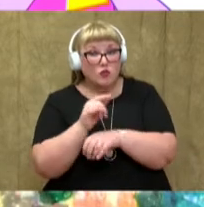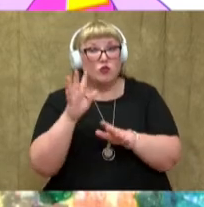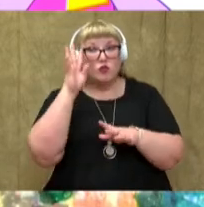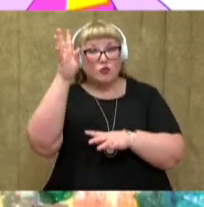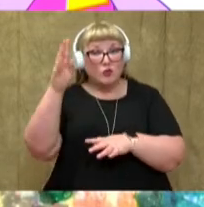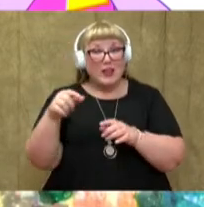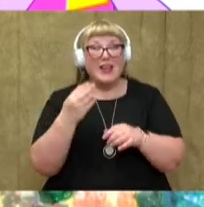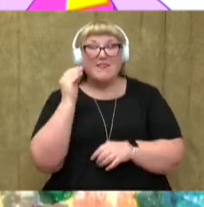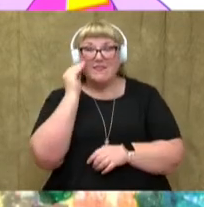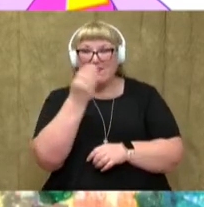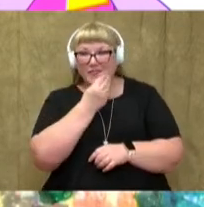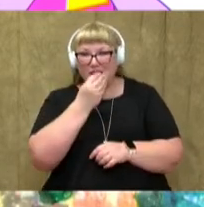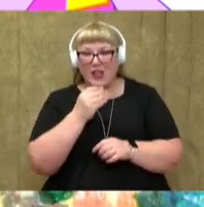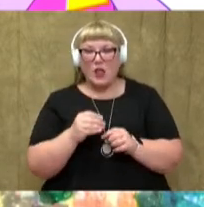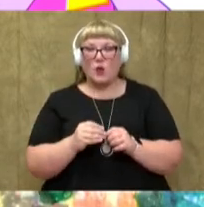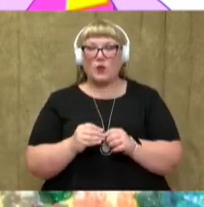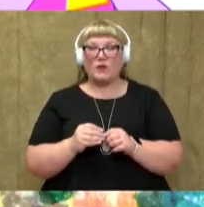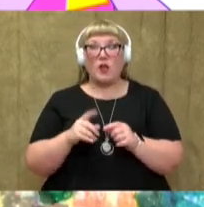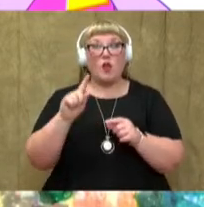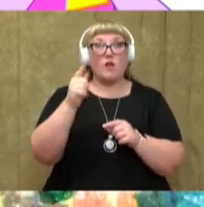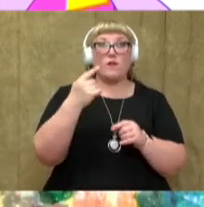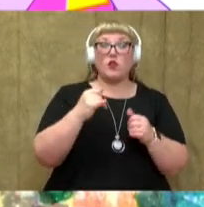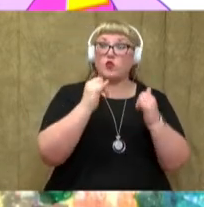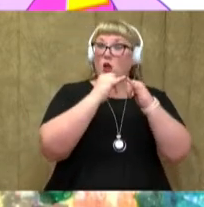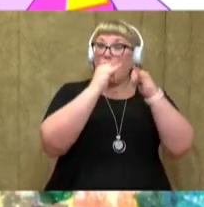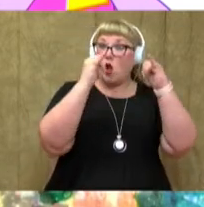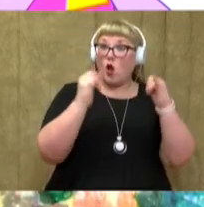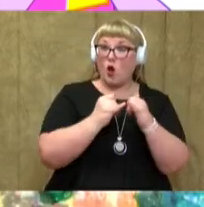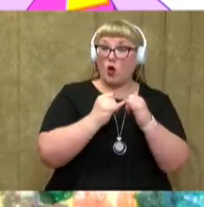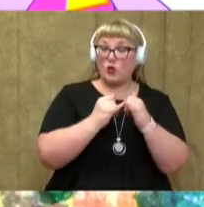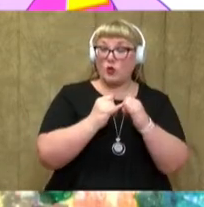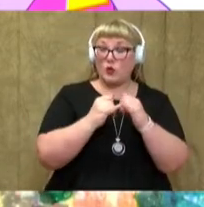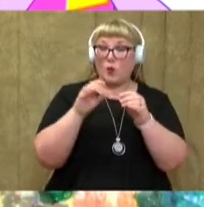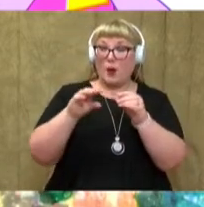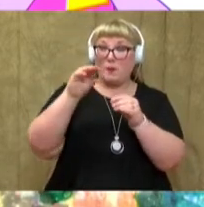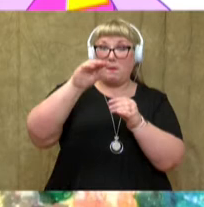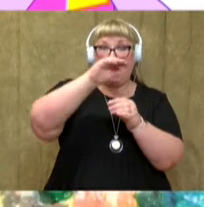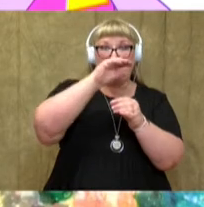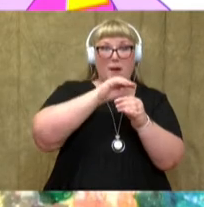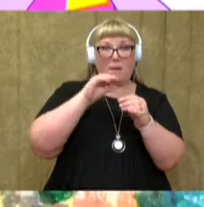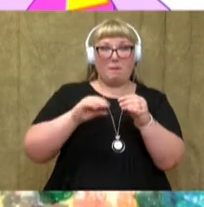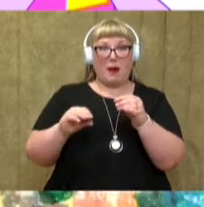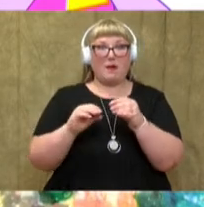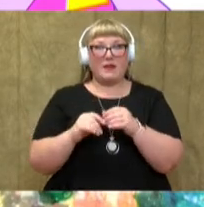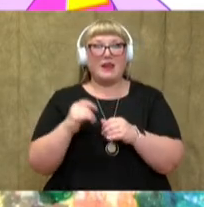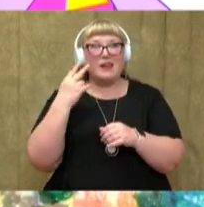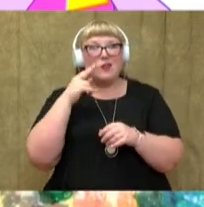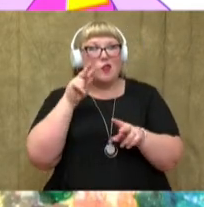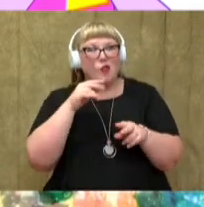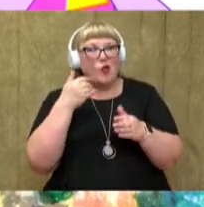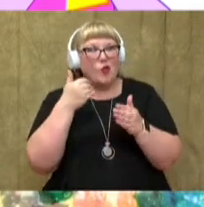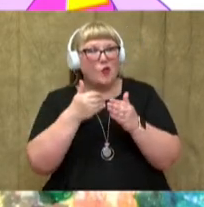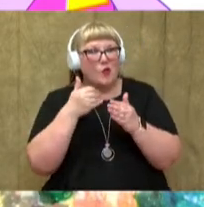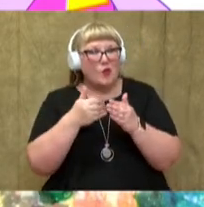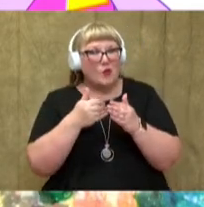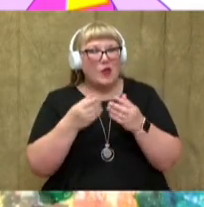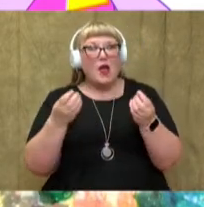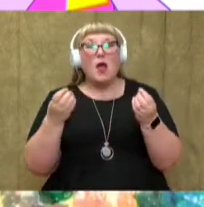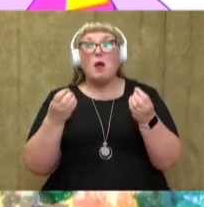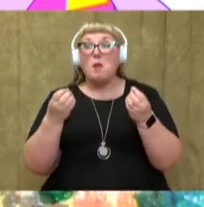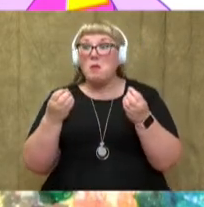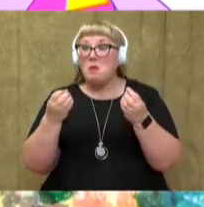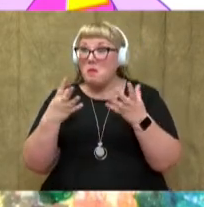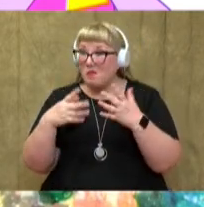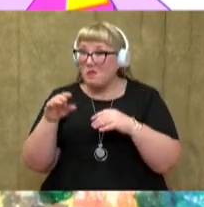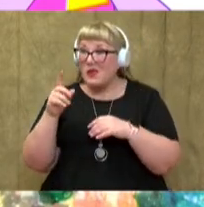flower petals. See, the first one is a heart. And actually, if you look really closely at flowers, a lot of them do